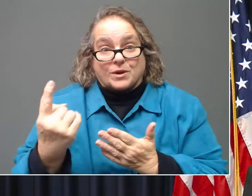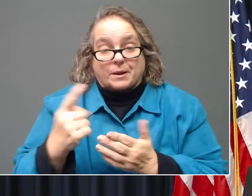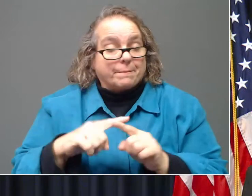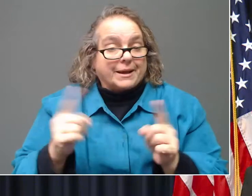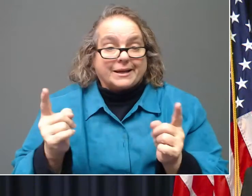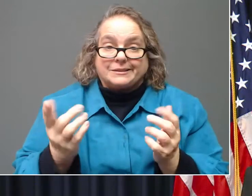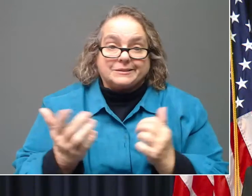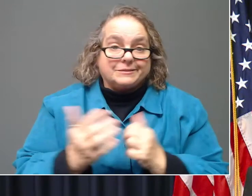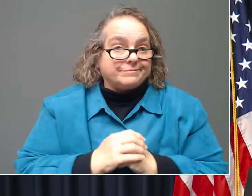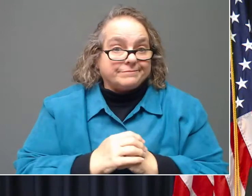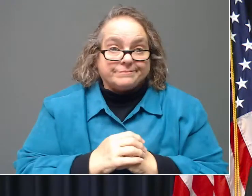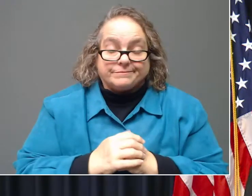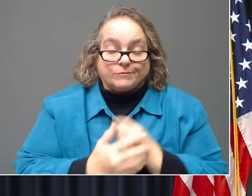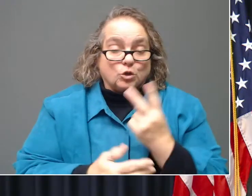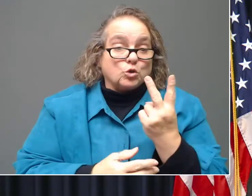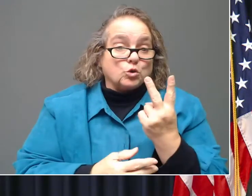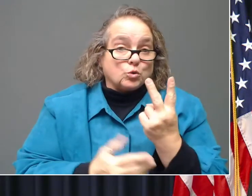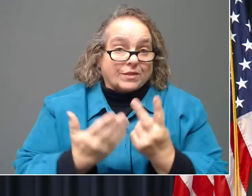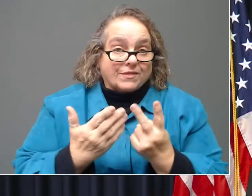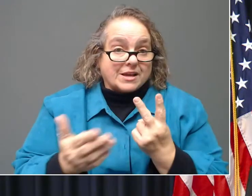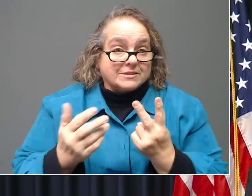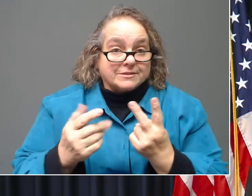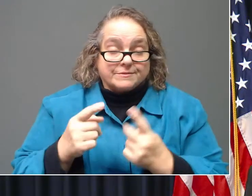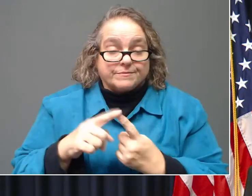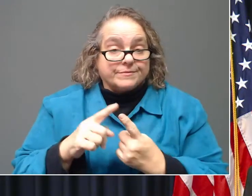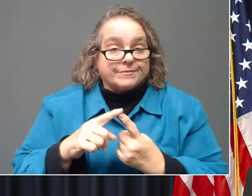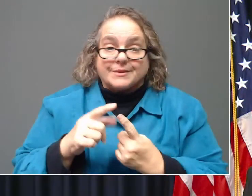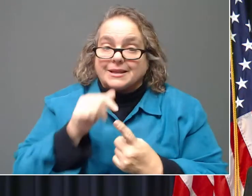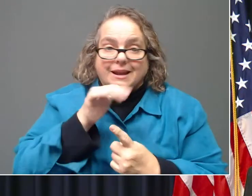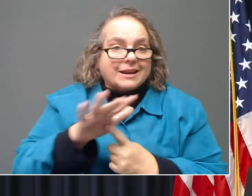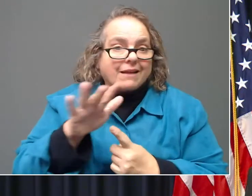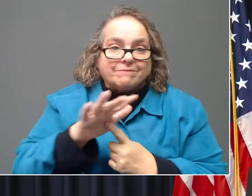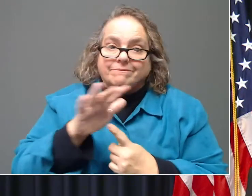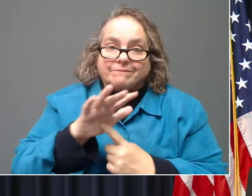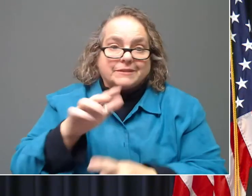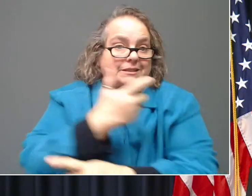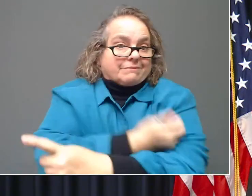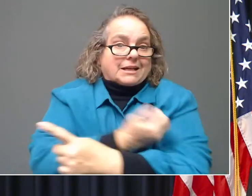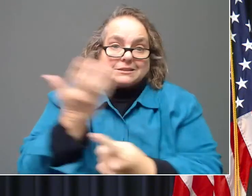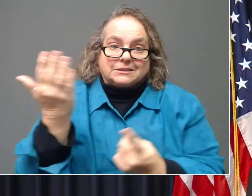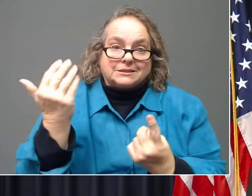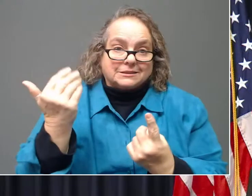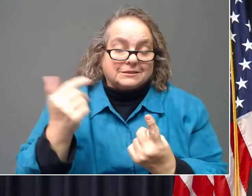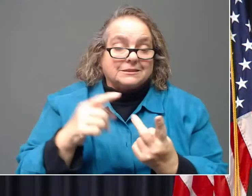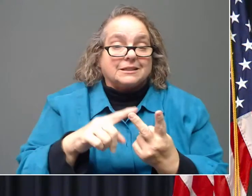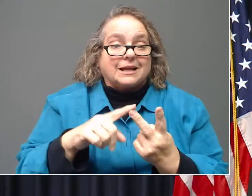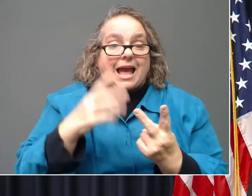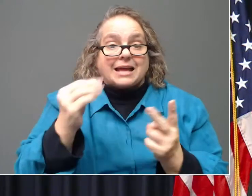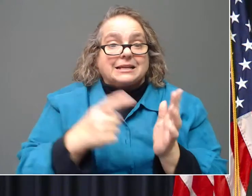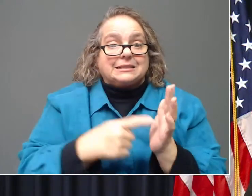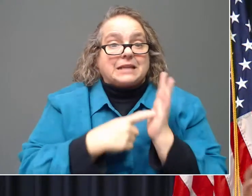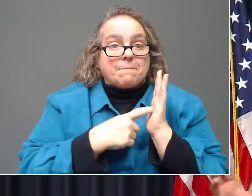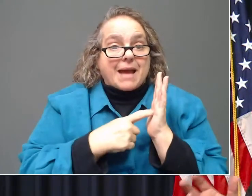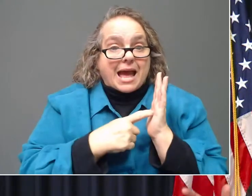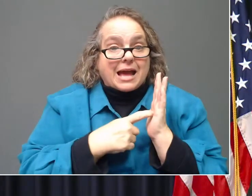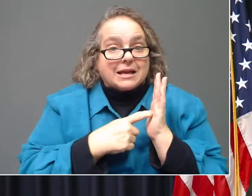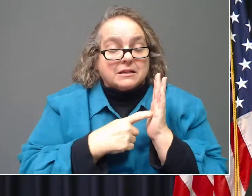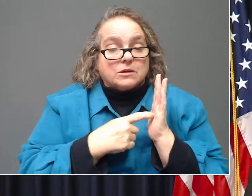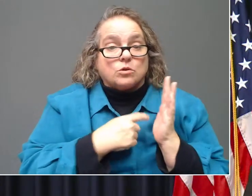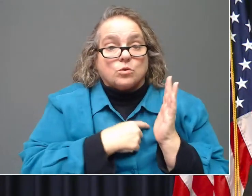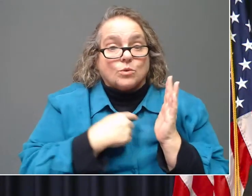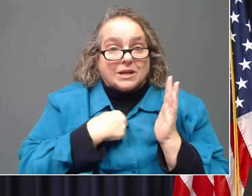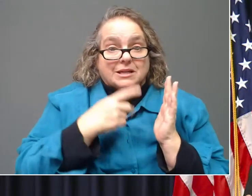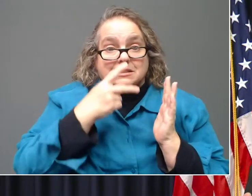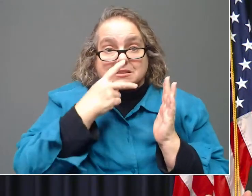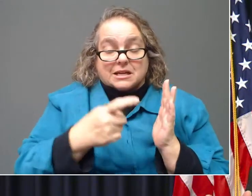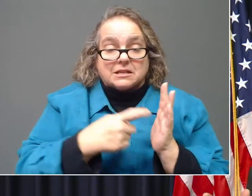two things that have kept that from happening. One is supply, and two is demand. We are seeing demand go through the